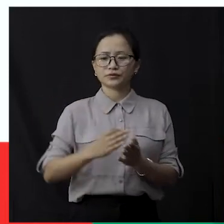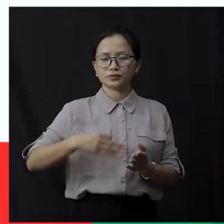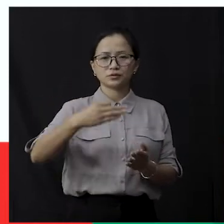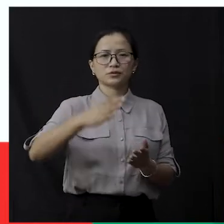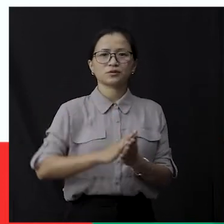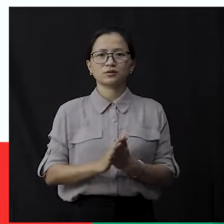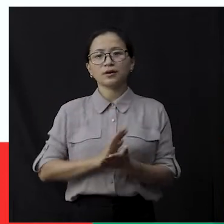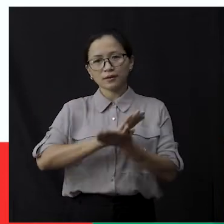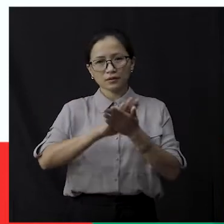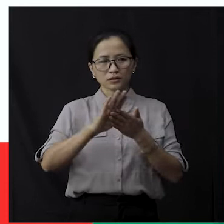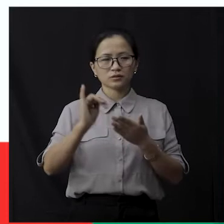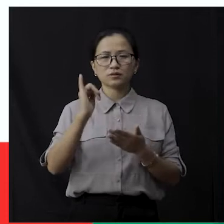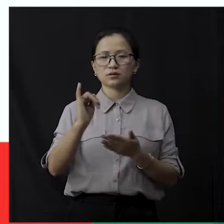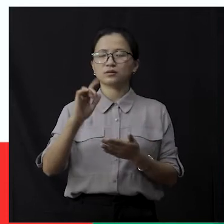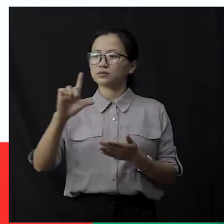okay?